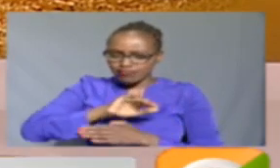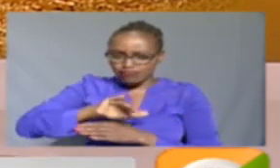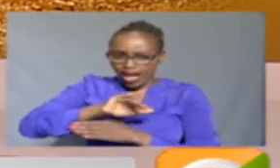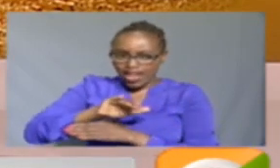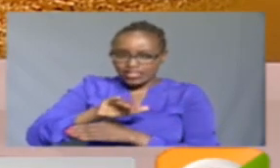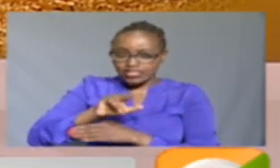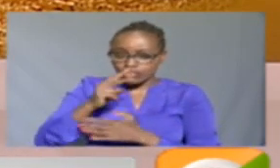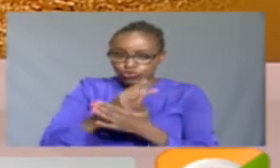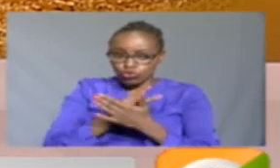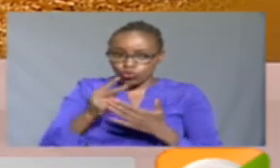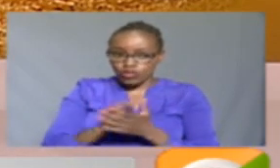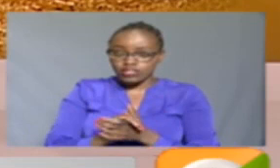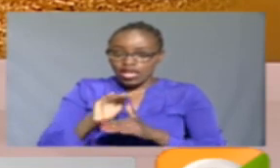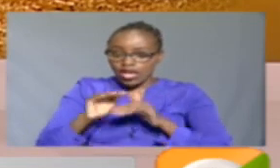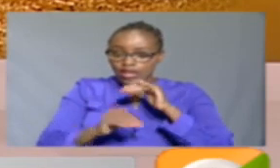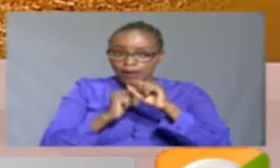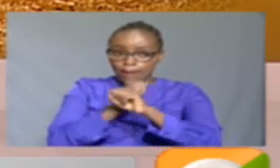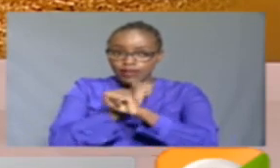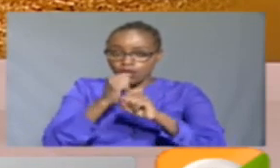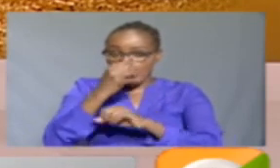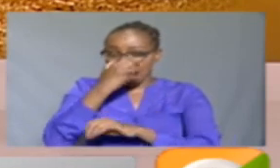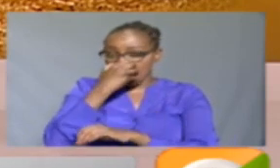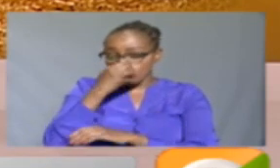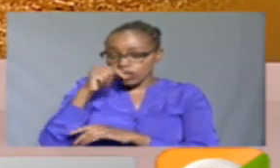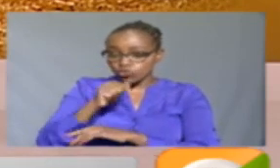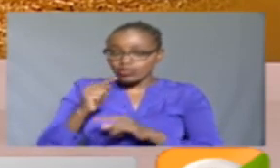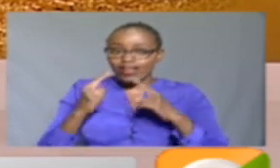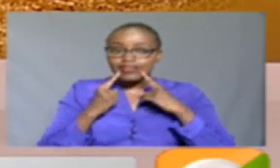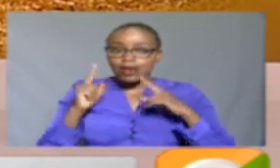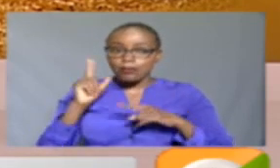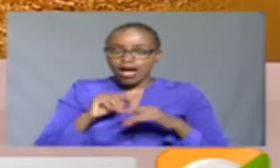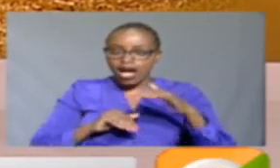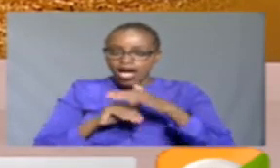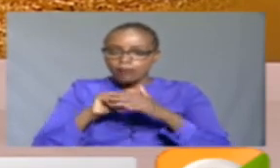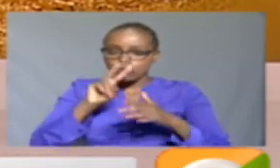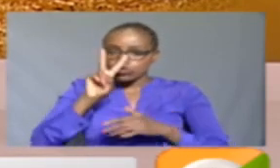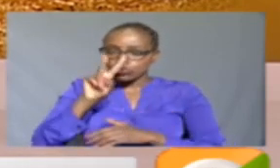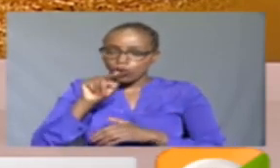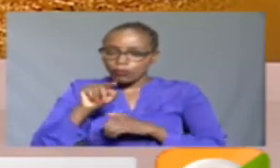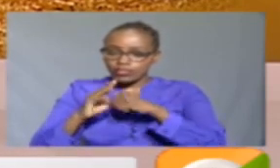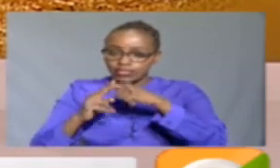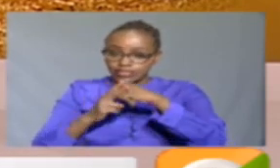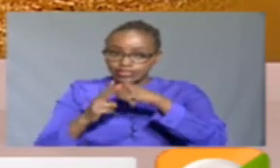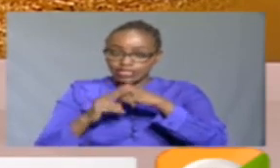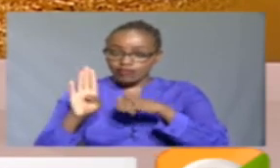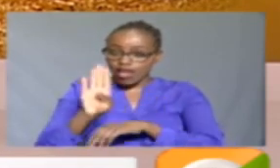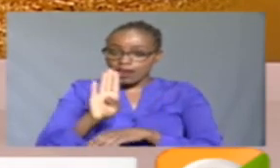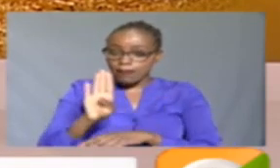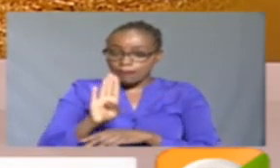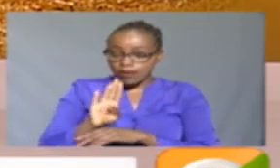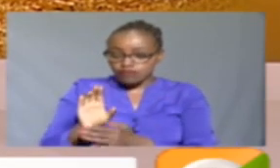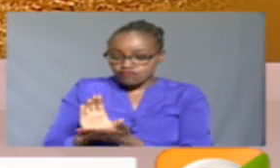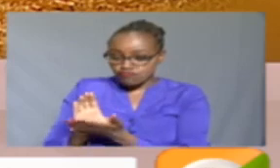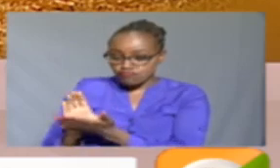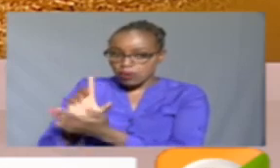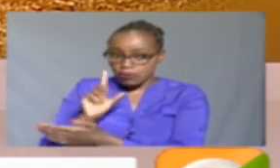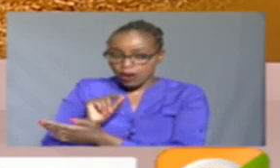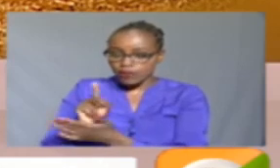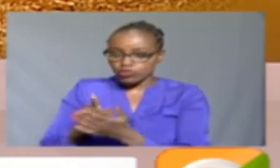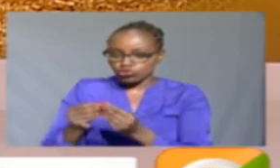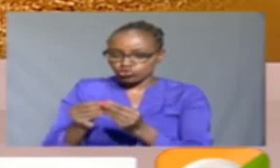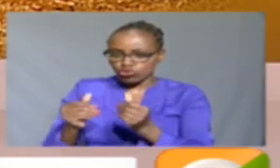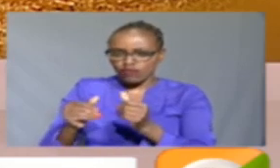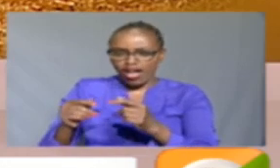in 2 weeks. Deputy President William Ruto announced that up to 2.7 billion shillings had been set aside to resolve